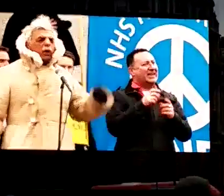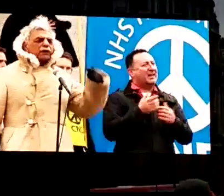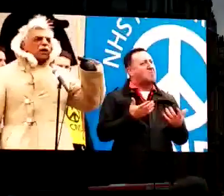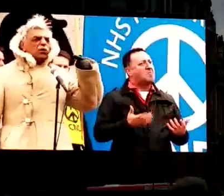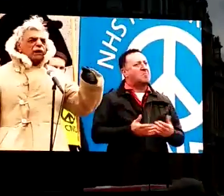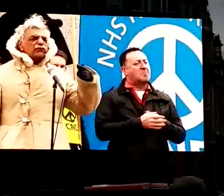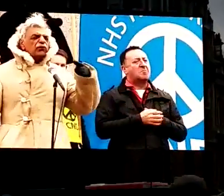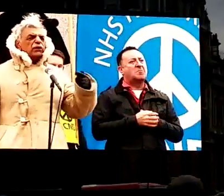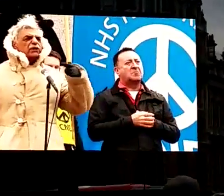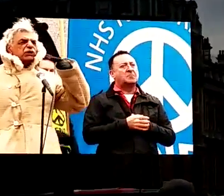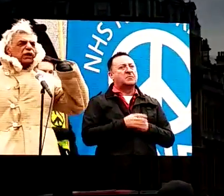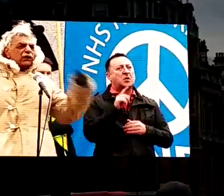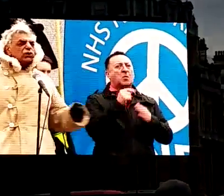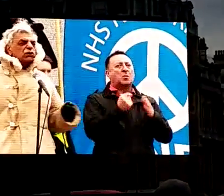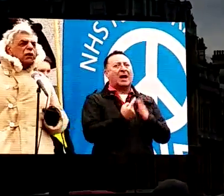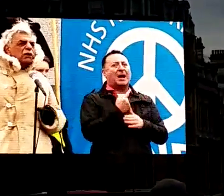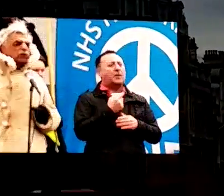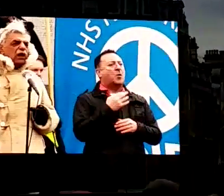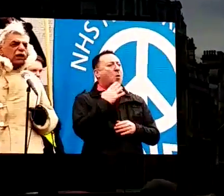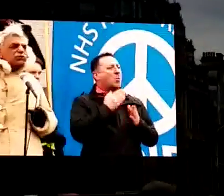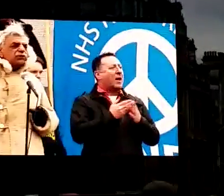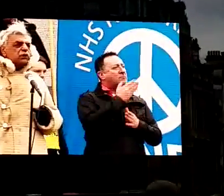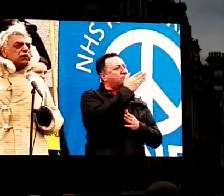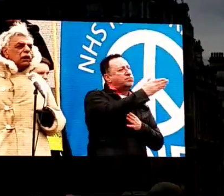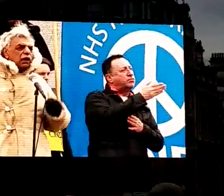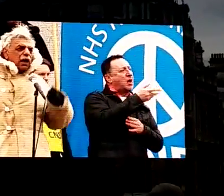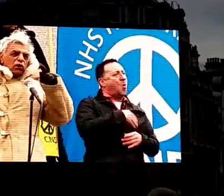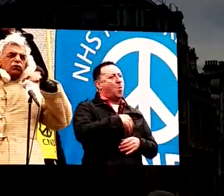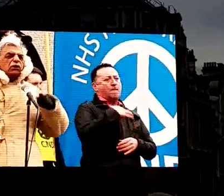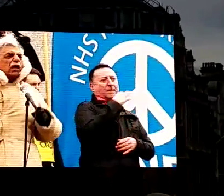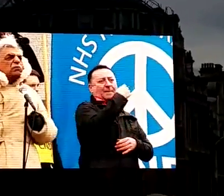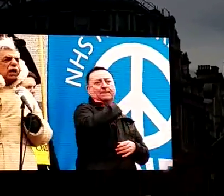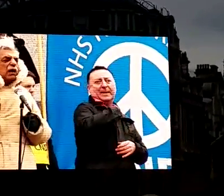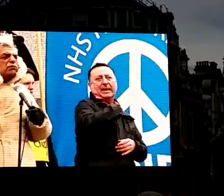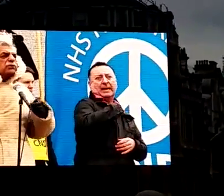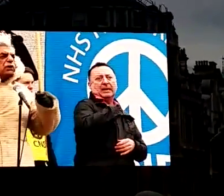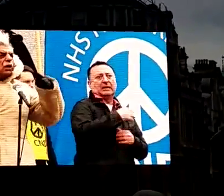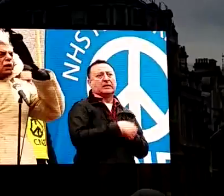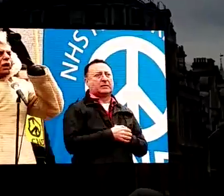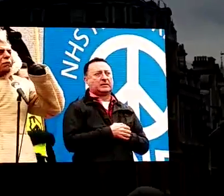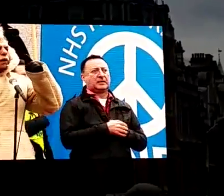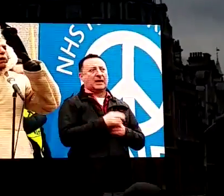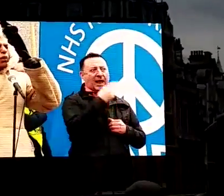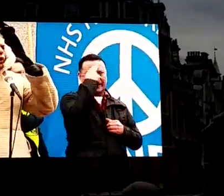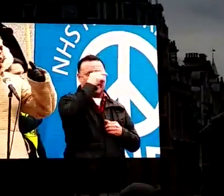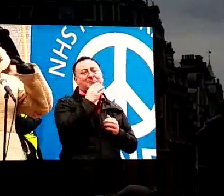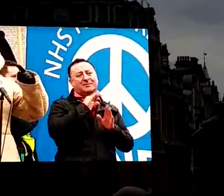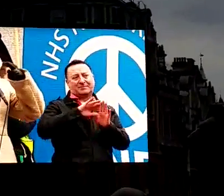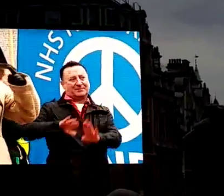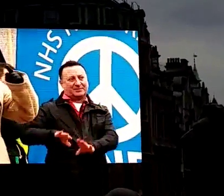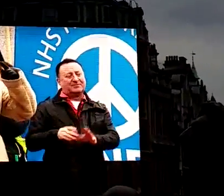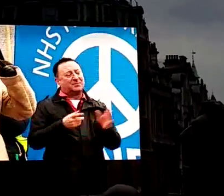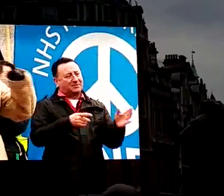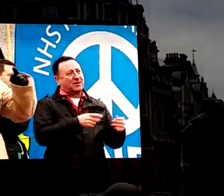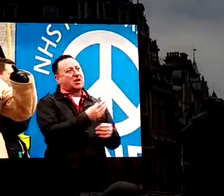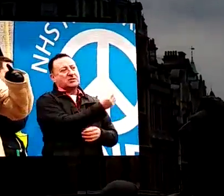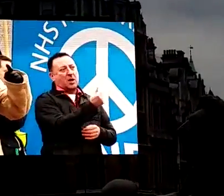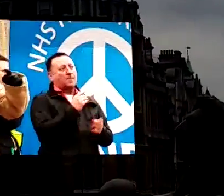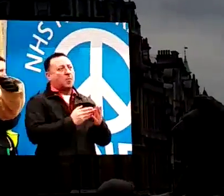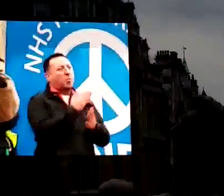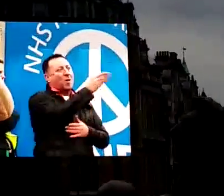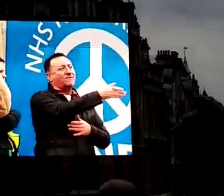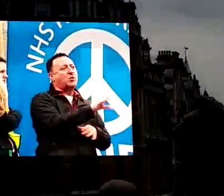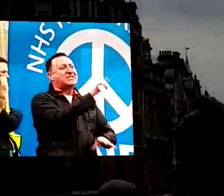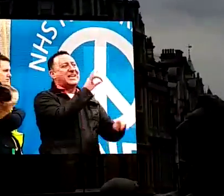MPs, when they went for their selection meetings, and I won't name names, but when they went for their